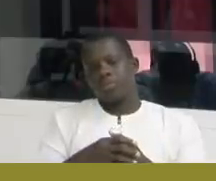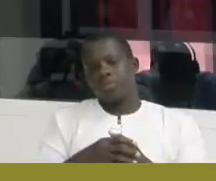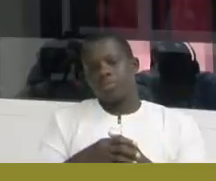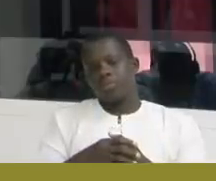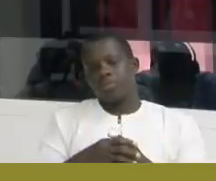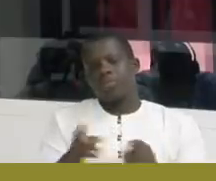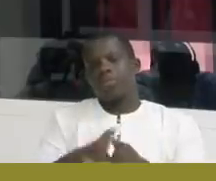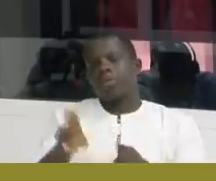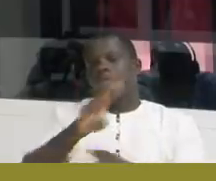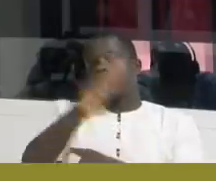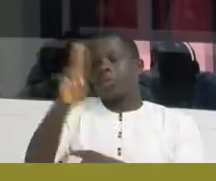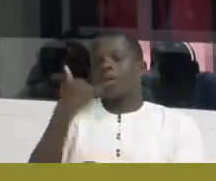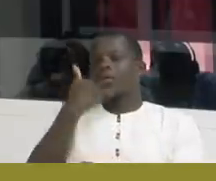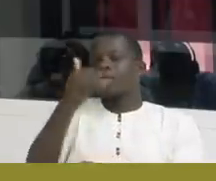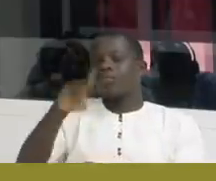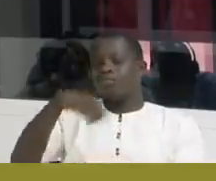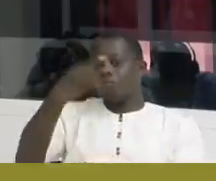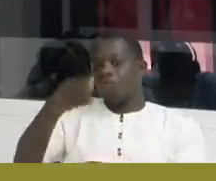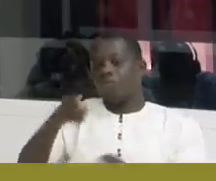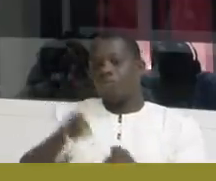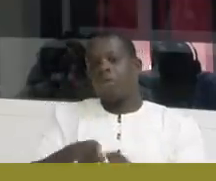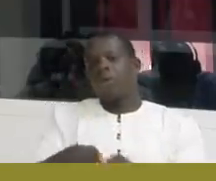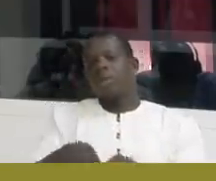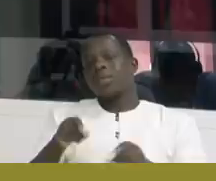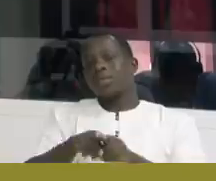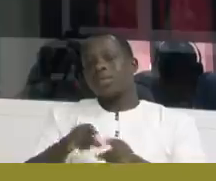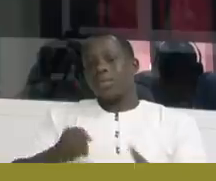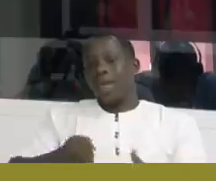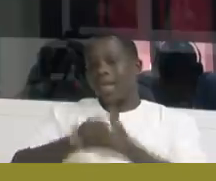was asking for a preemptive strike.